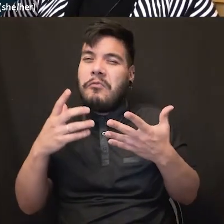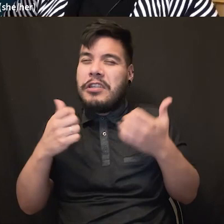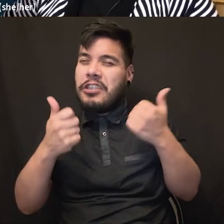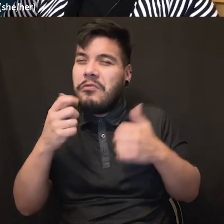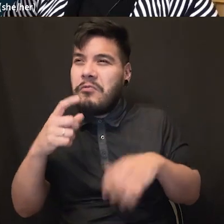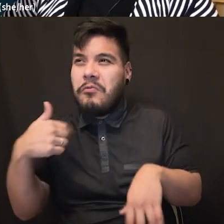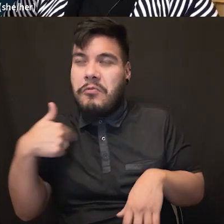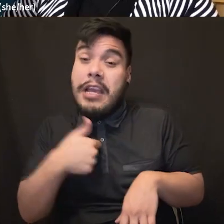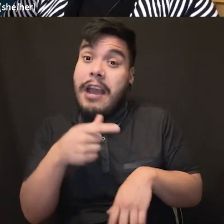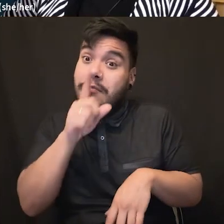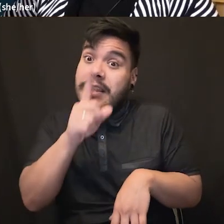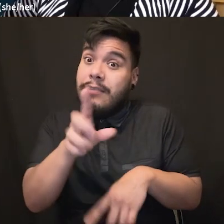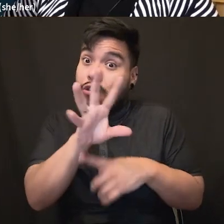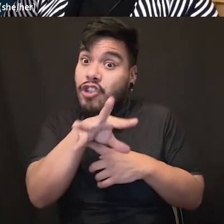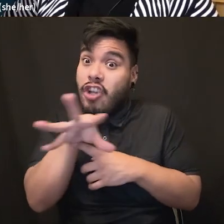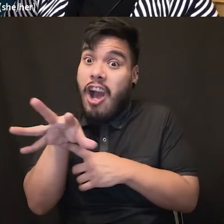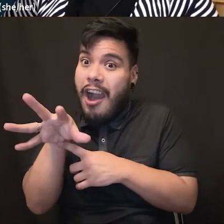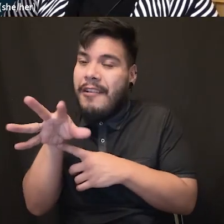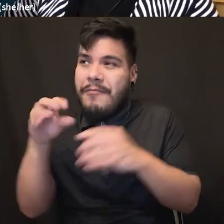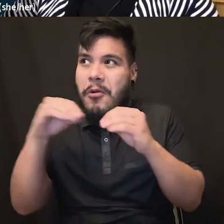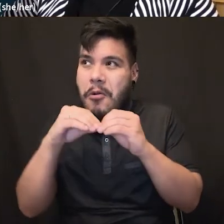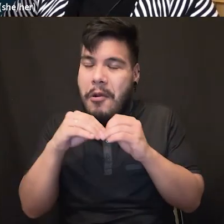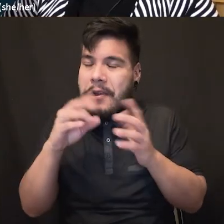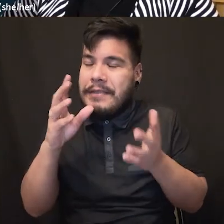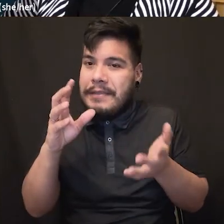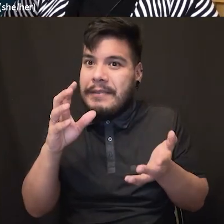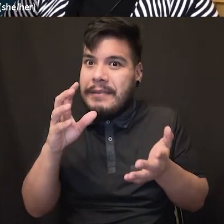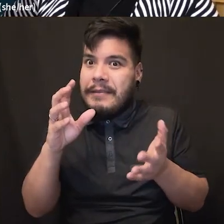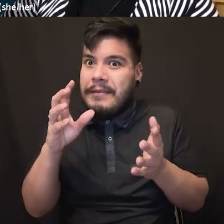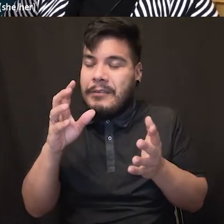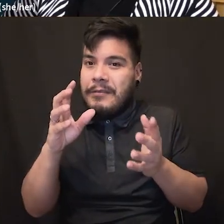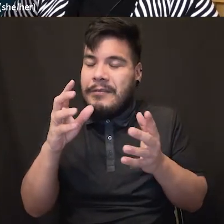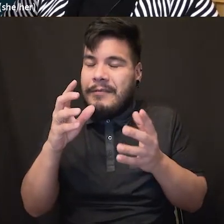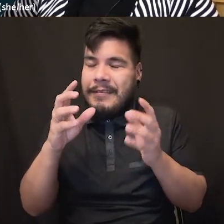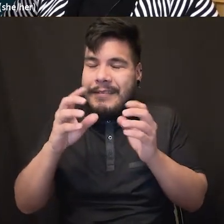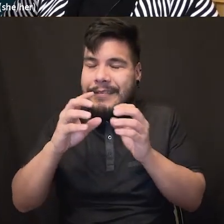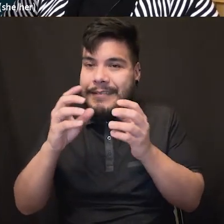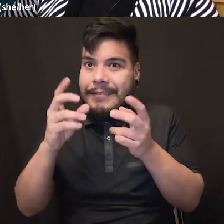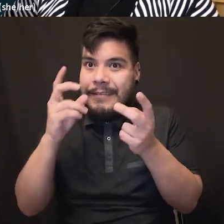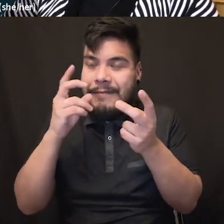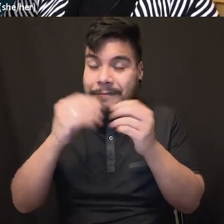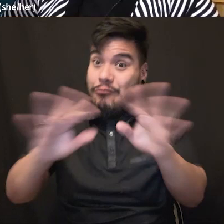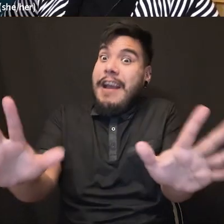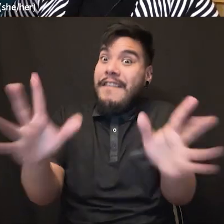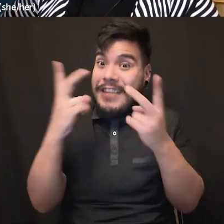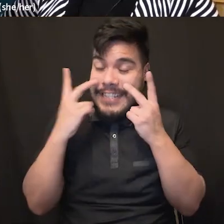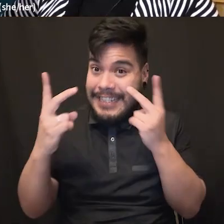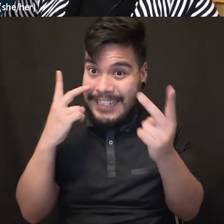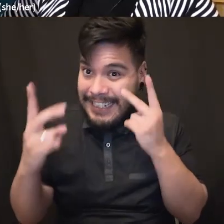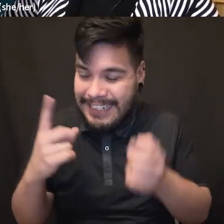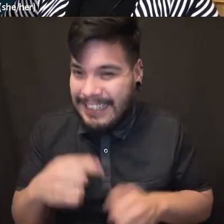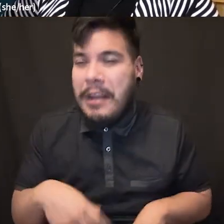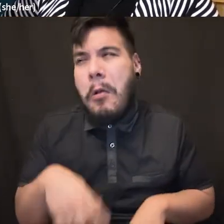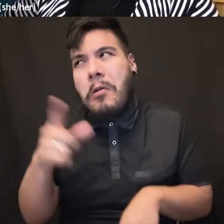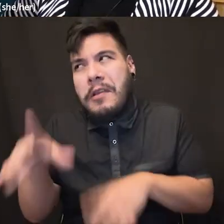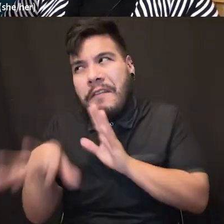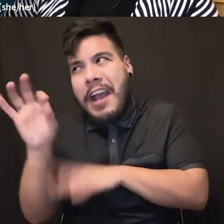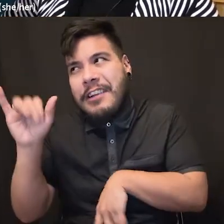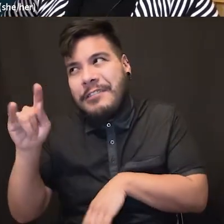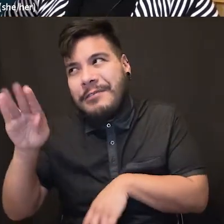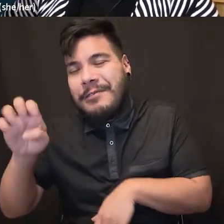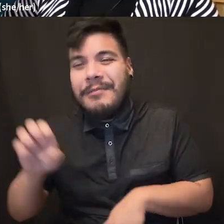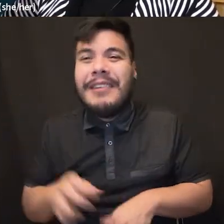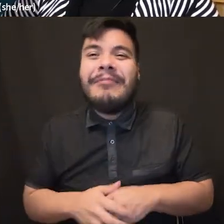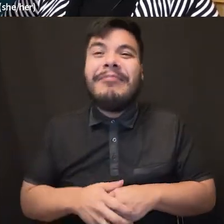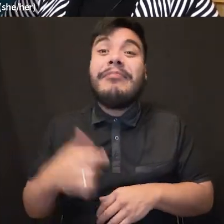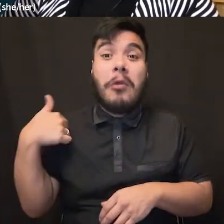was blocked by the censors. But, can we find that on YouTube? I know. I got it. So we